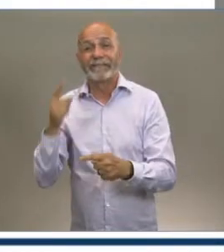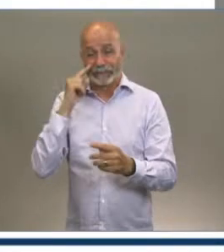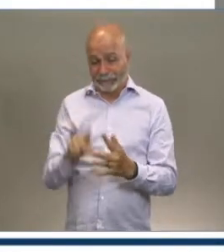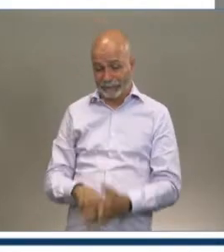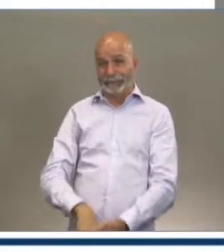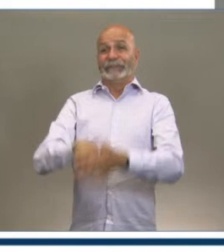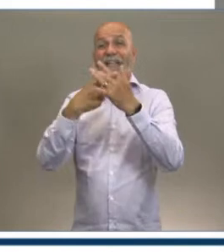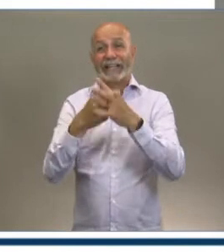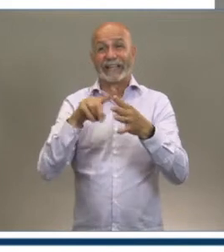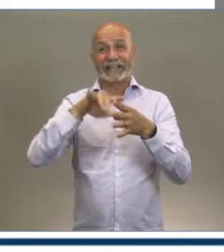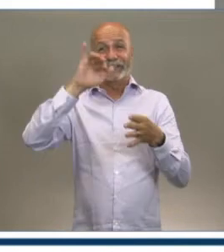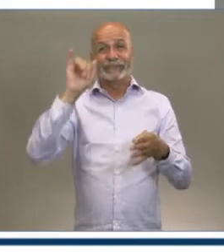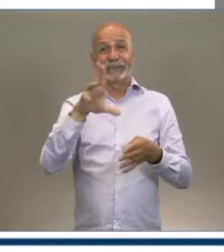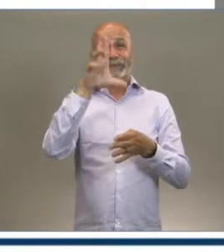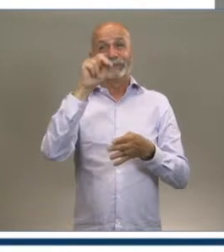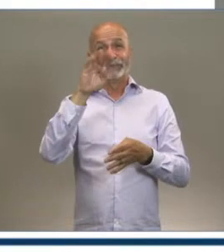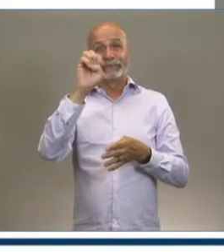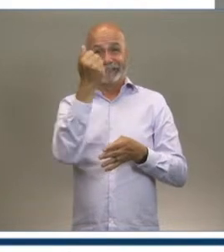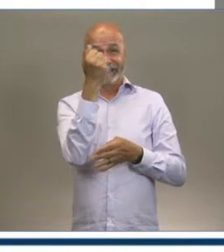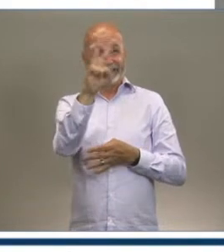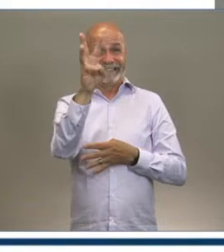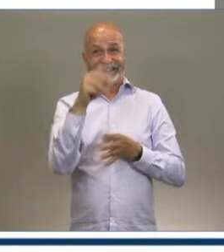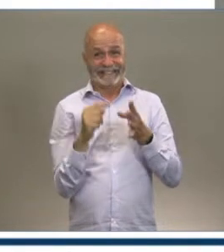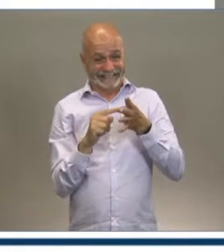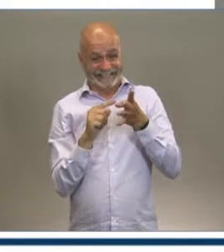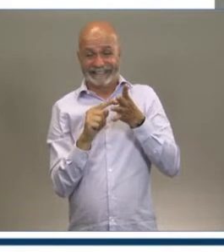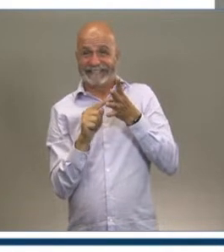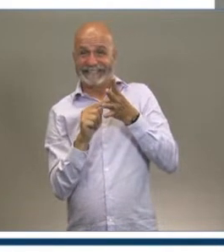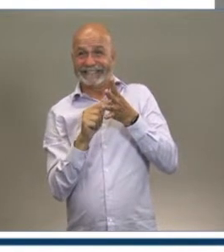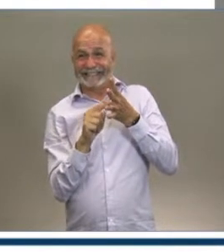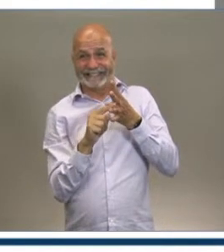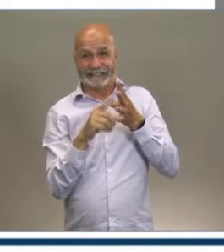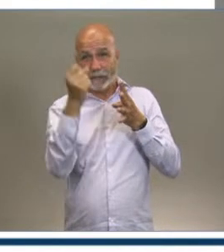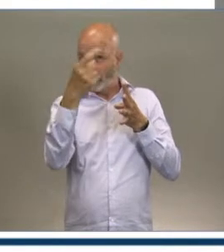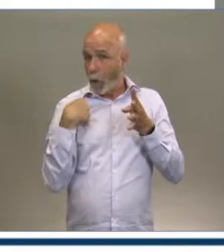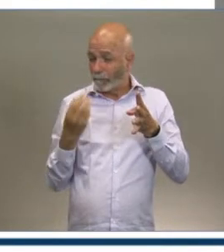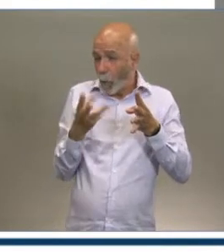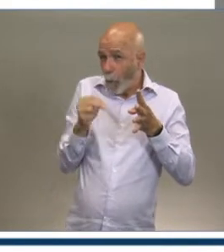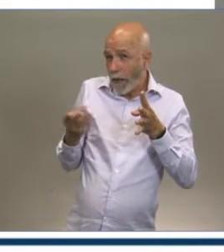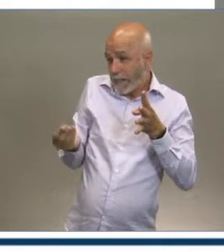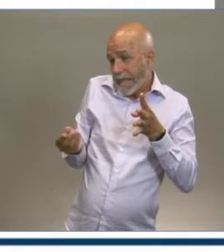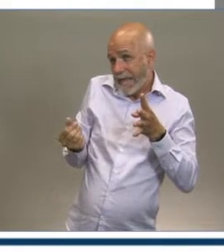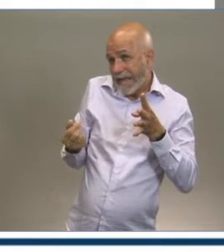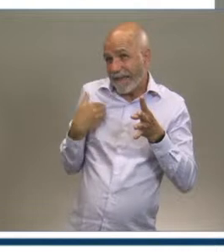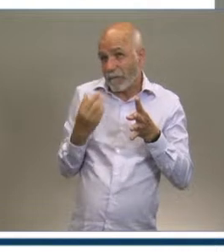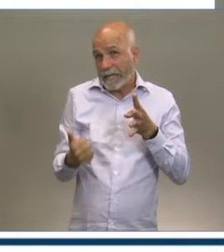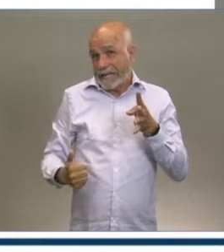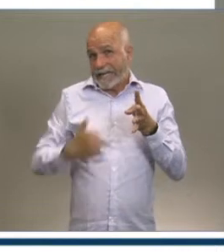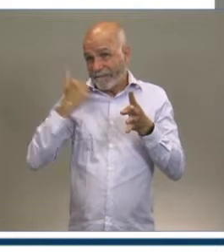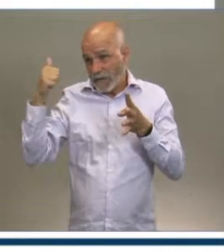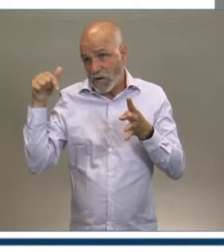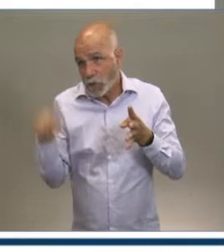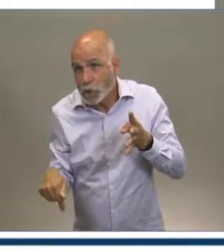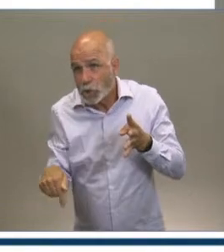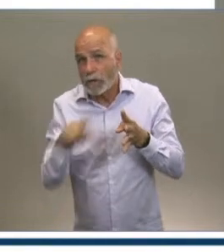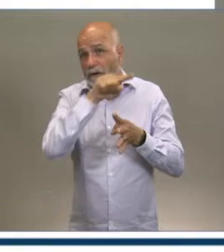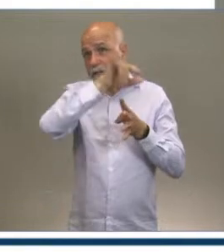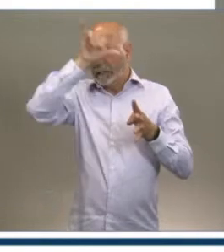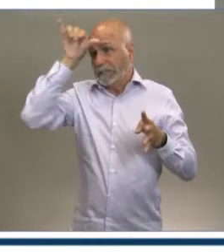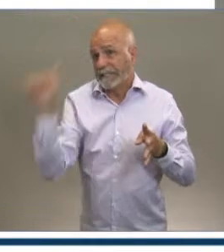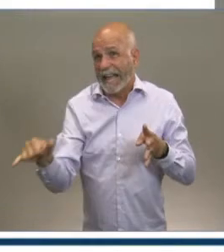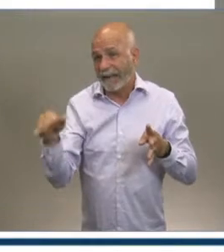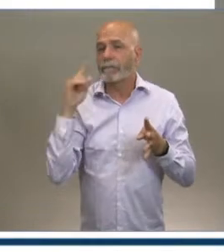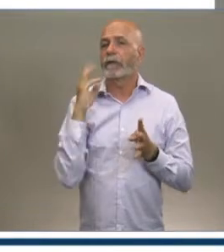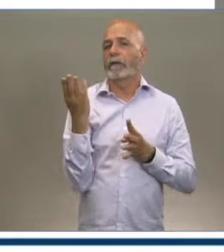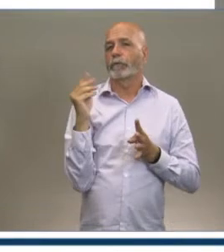June 30th, anyone entering as a seasonal property owner or permanent resident must quarantine for 14 days. If you're in the middle